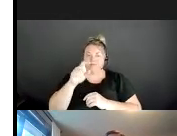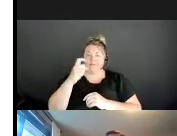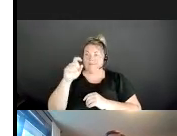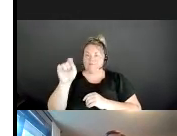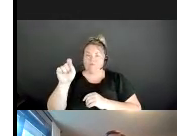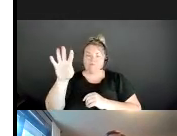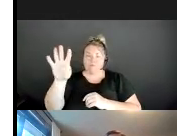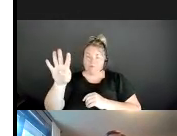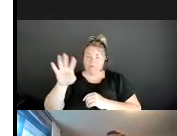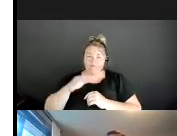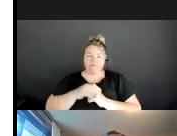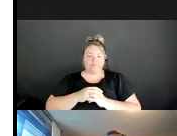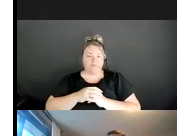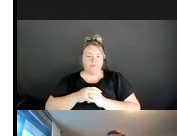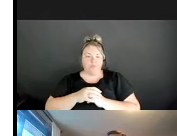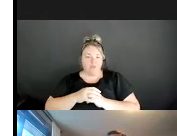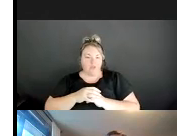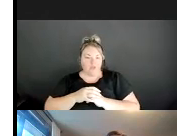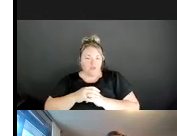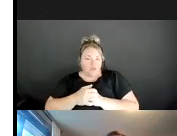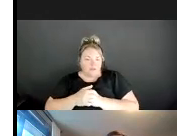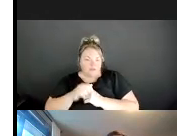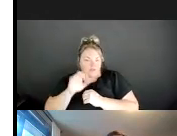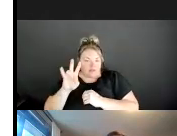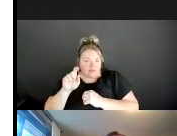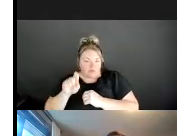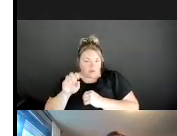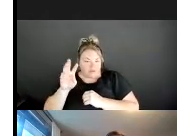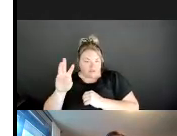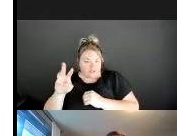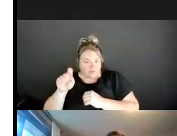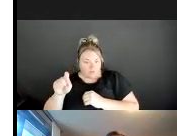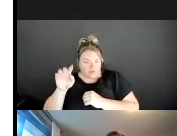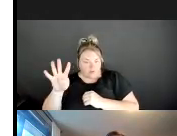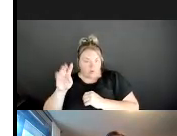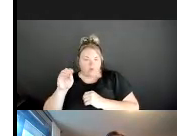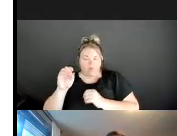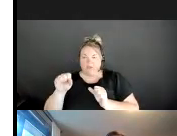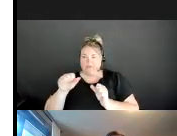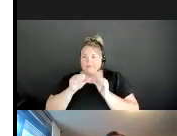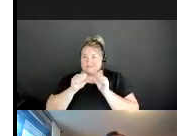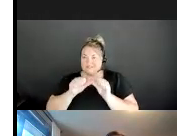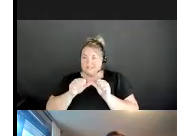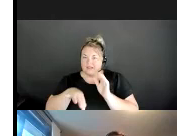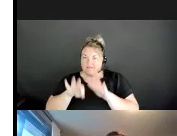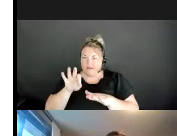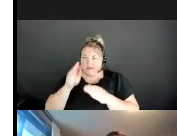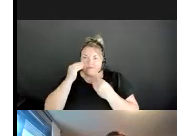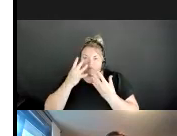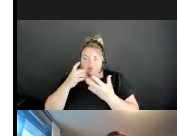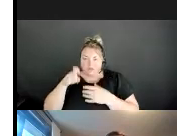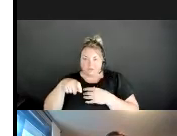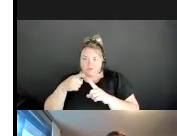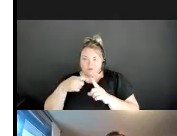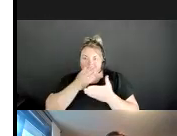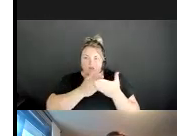7.x.4, right? So 7.2.4 or 7.6.4, so that you can consistently find the information that you need going from section